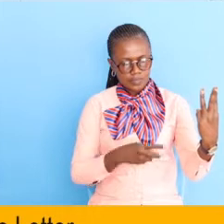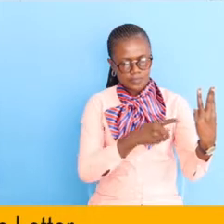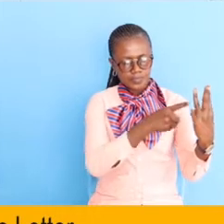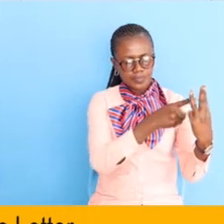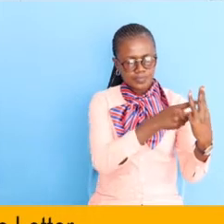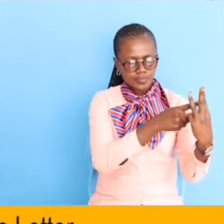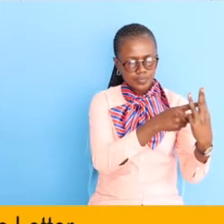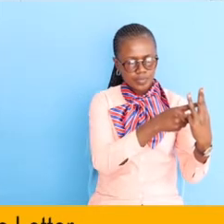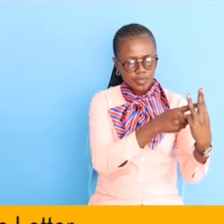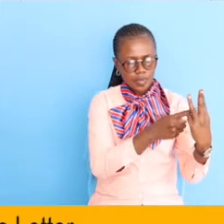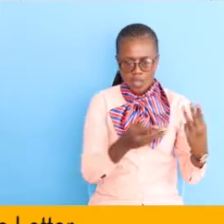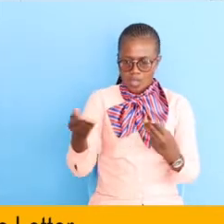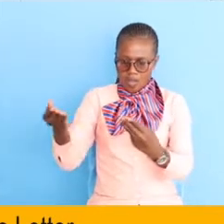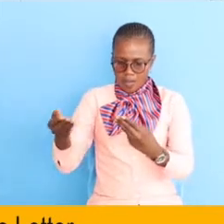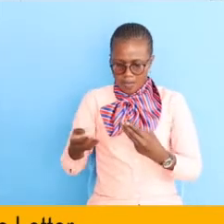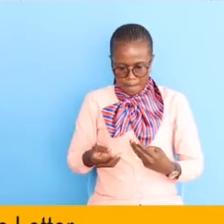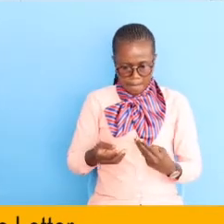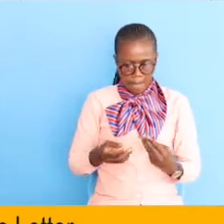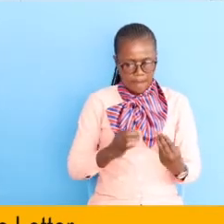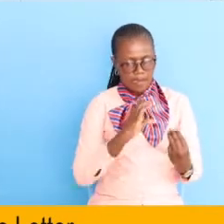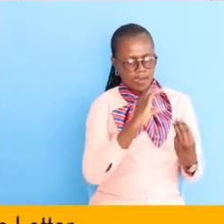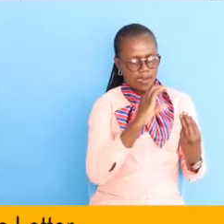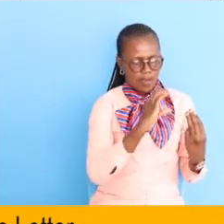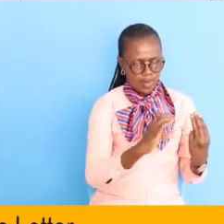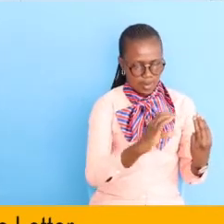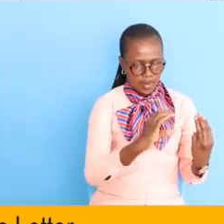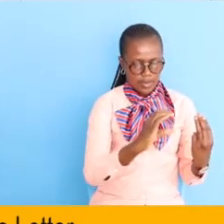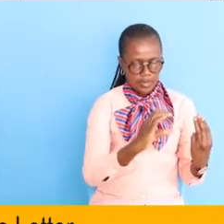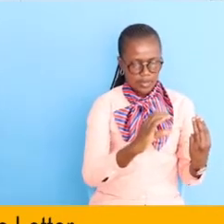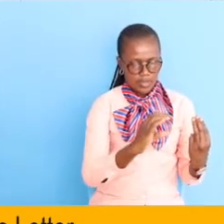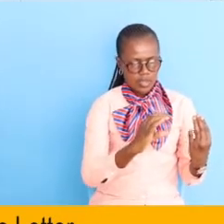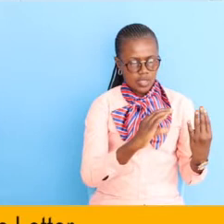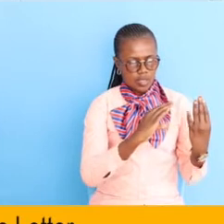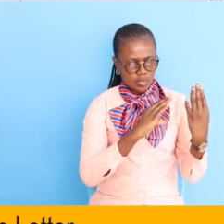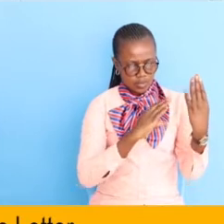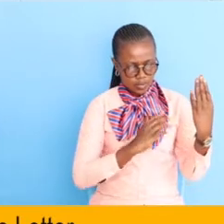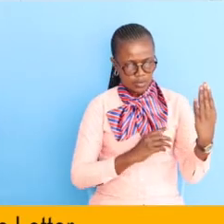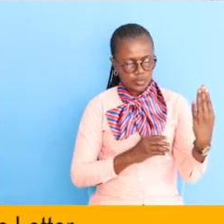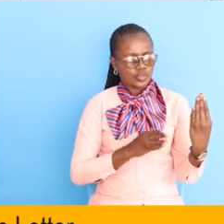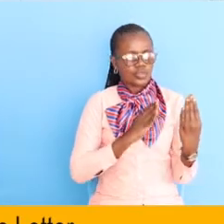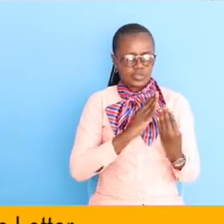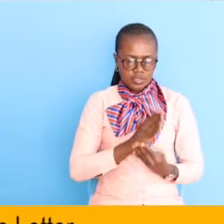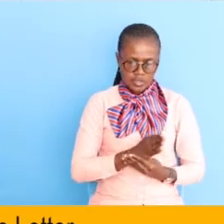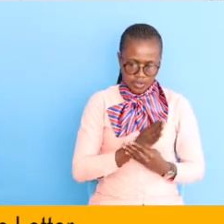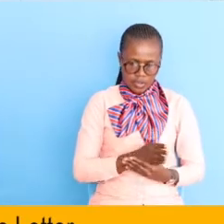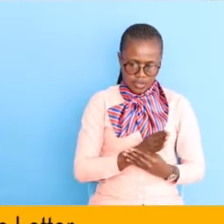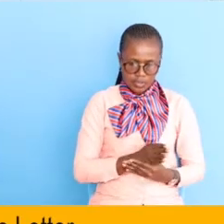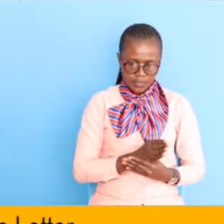is of receiver's address. The followed number 4 is the salutation.